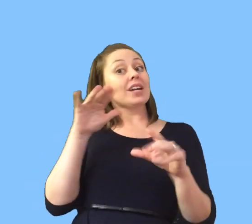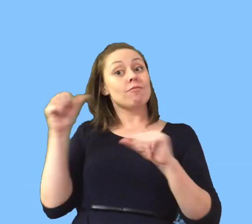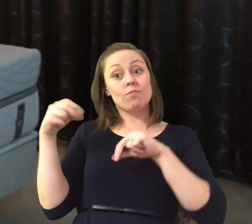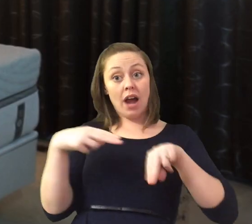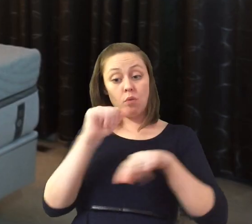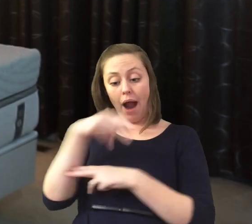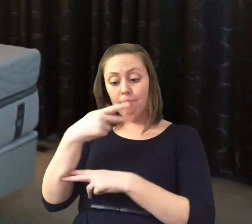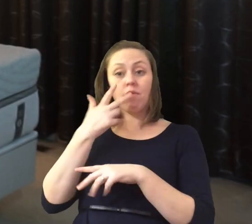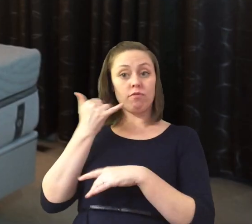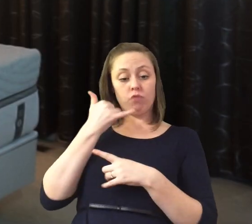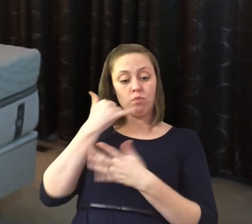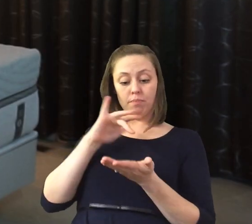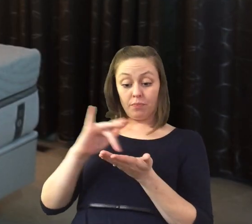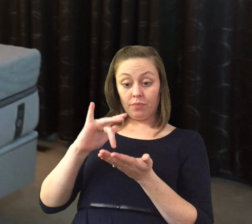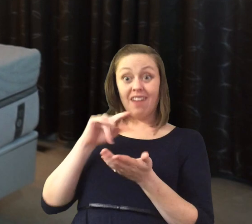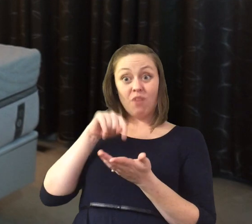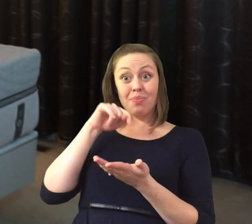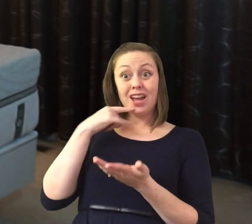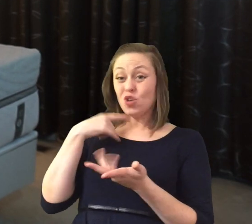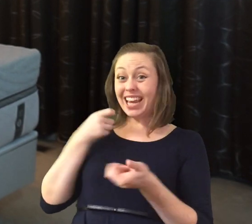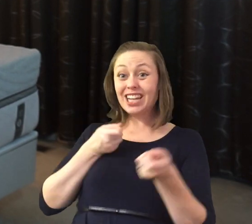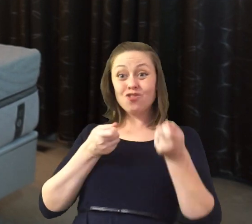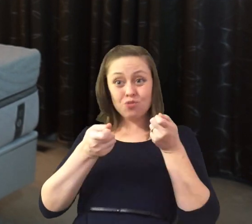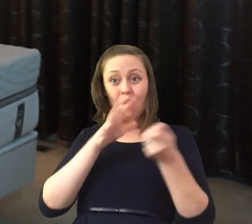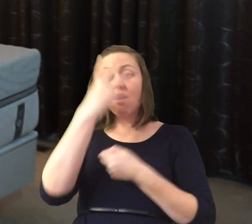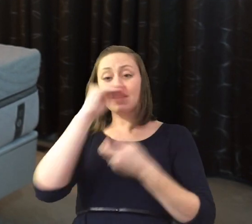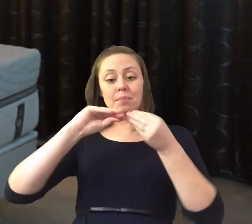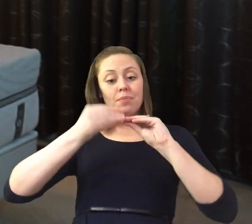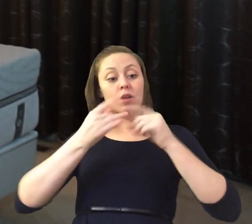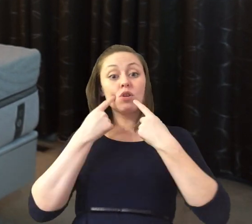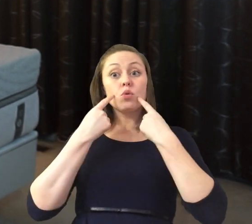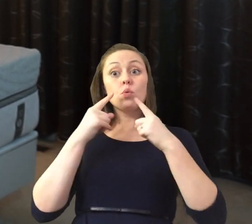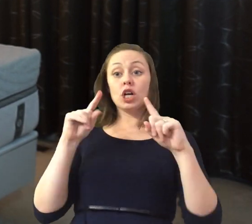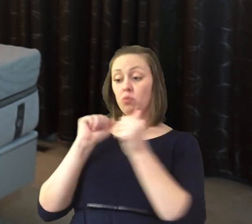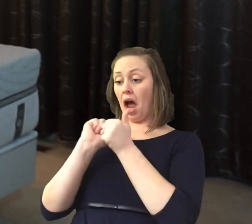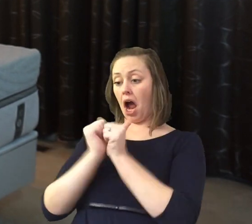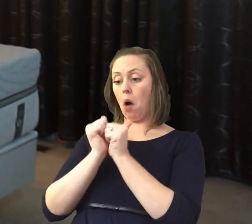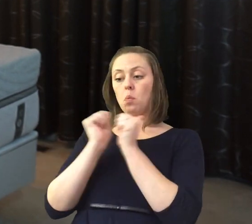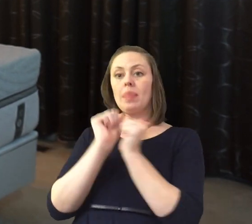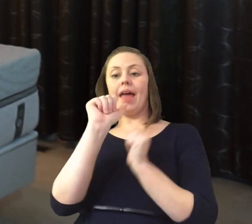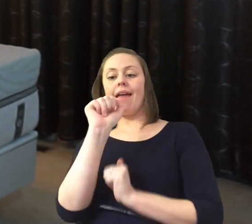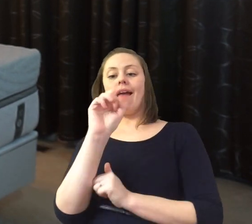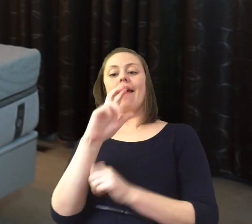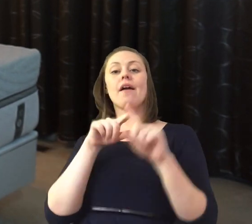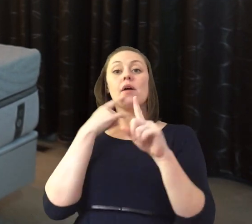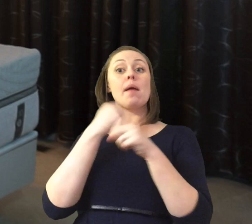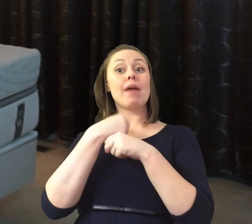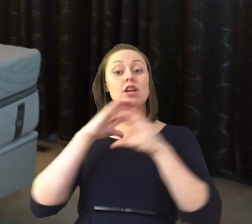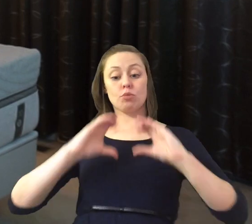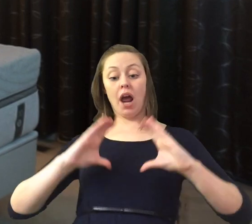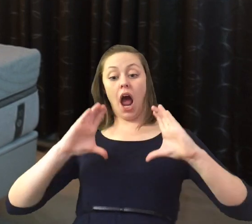the app on your phone, and from here you can control your sleep number, which works with air. And what that does